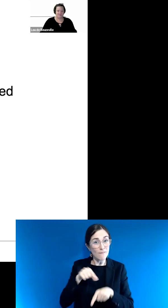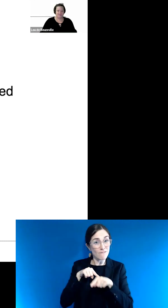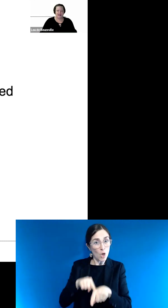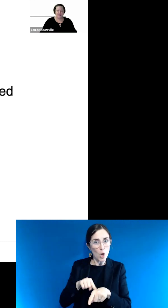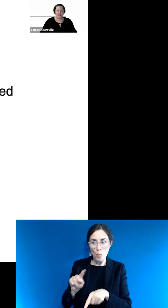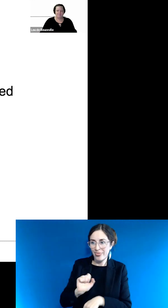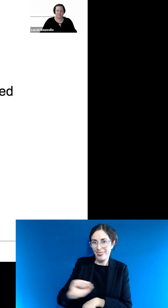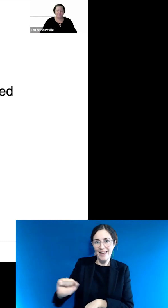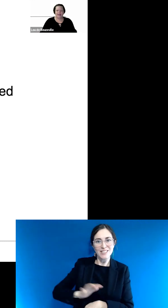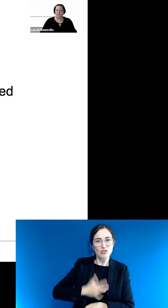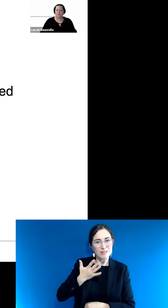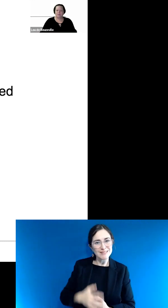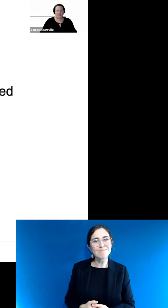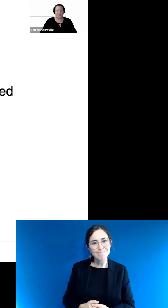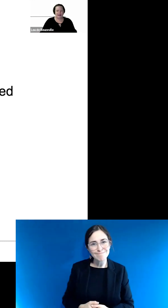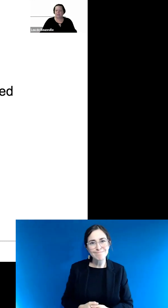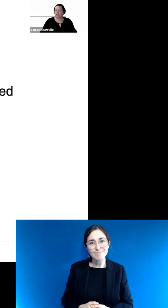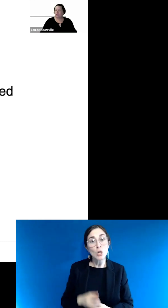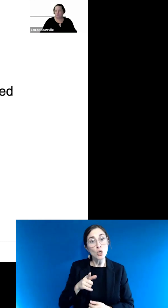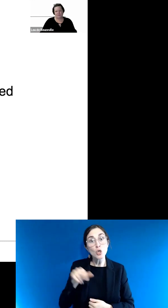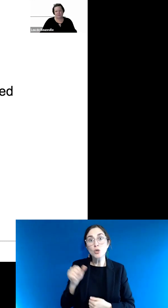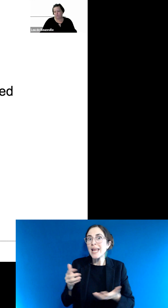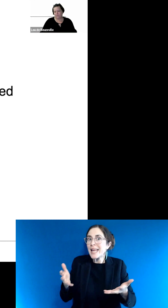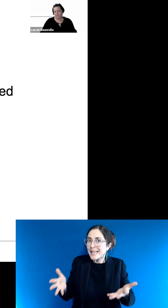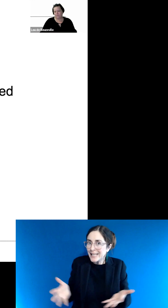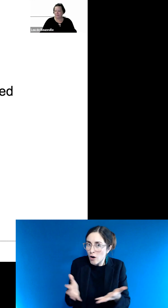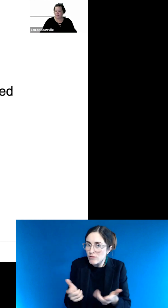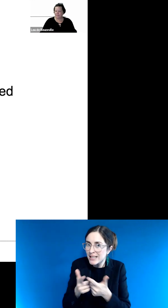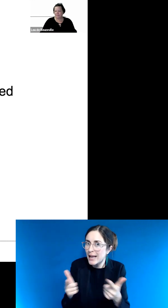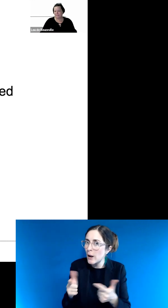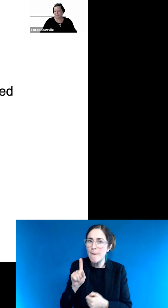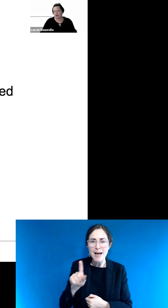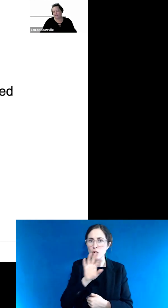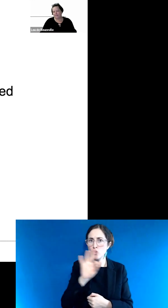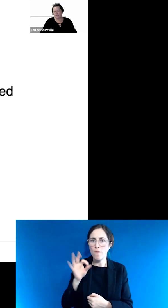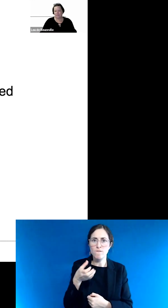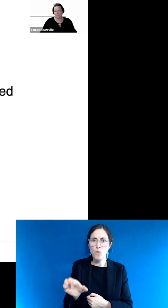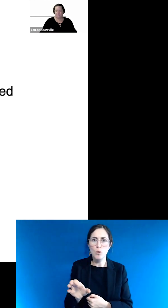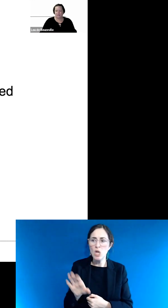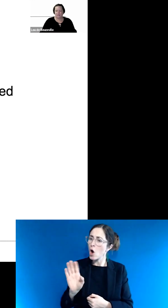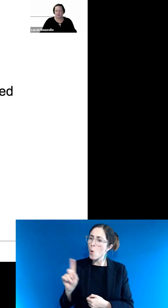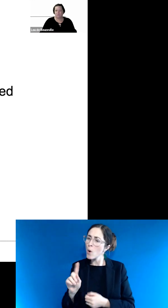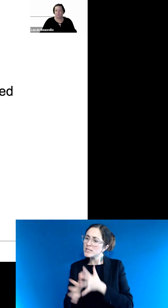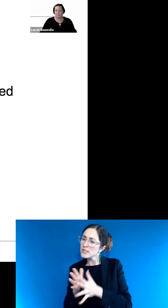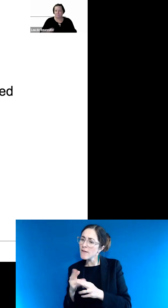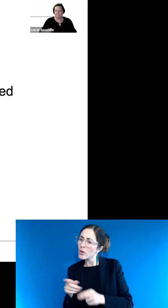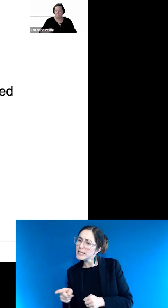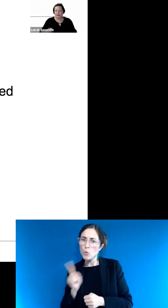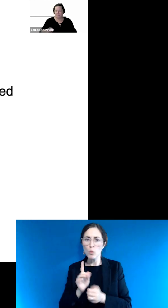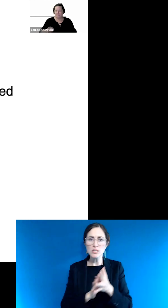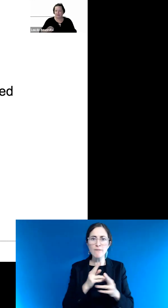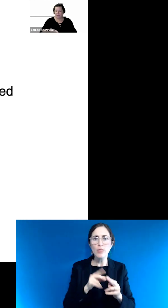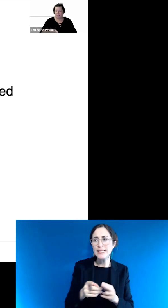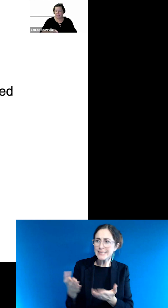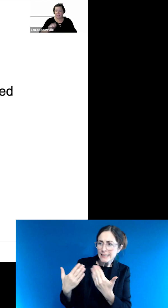interests. Language should be encouraged. It should not be forced. Sign this at me, sign this at me.